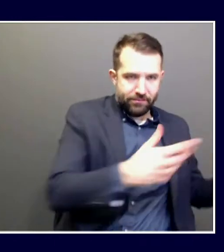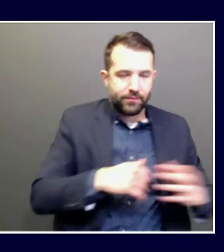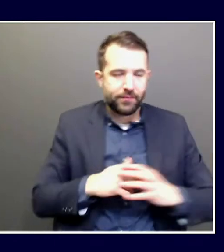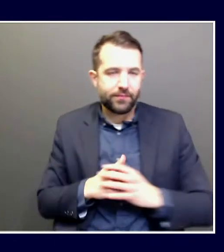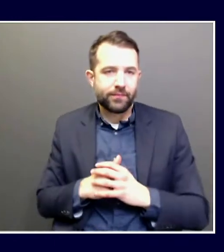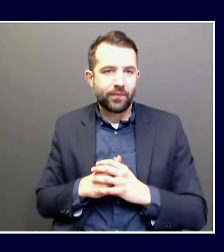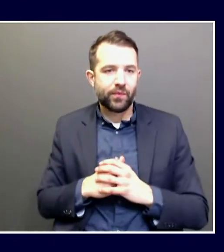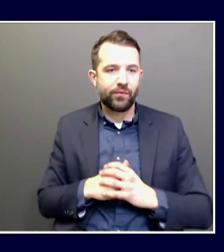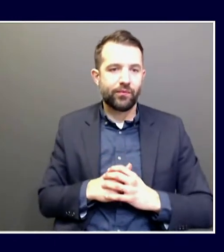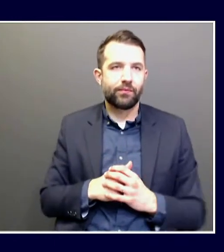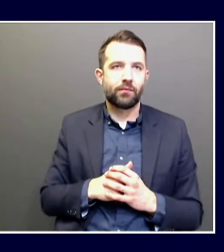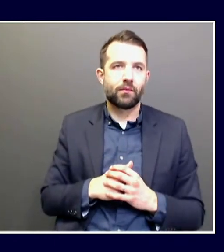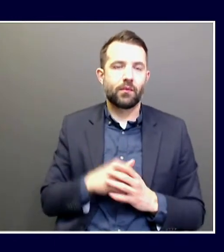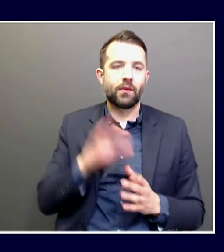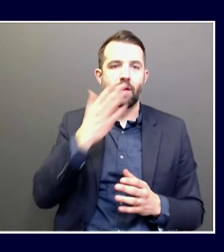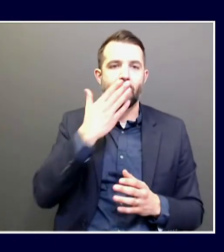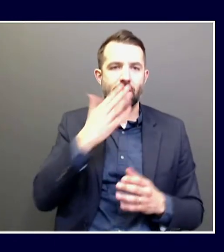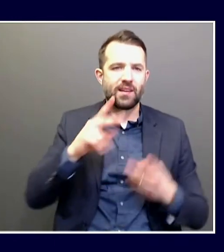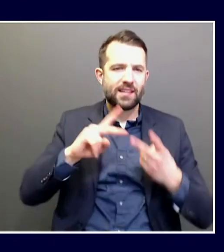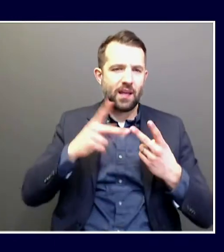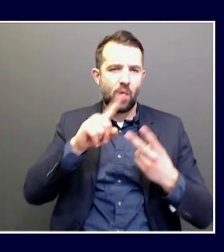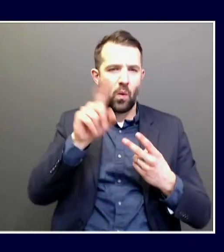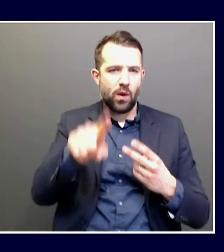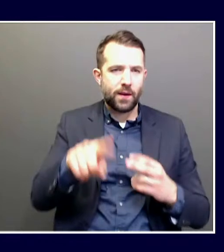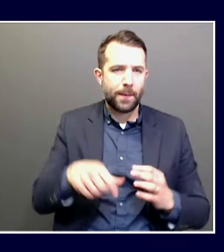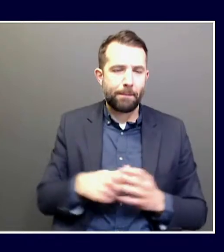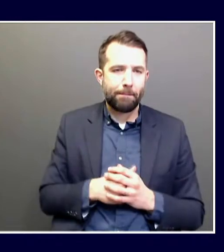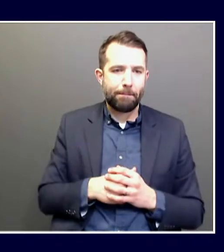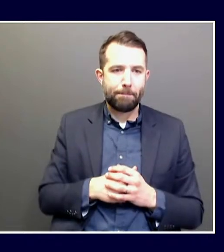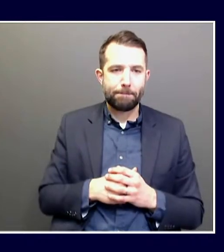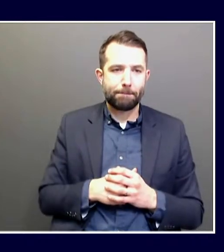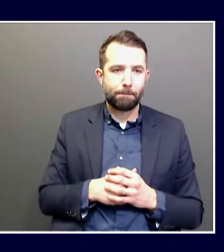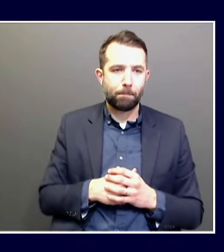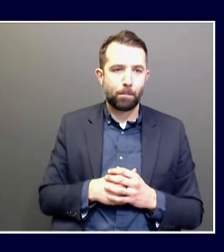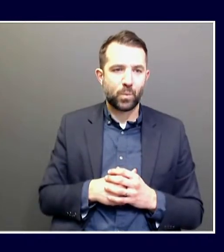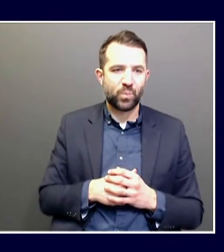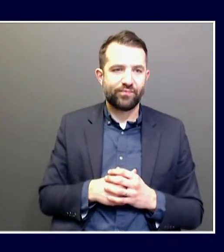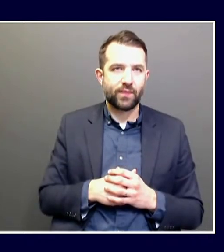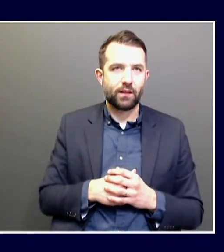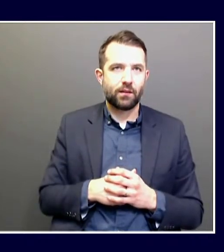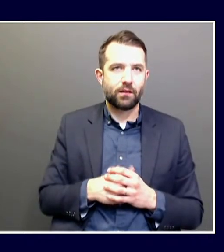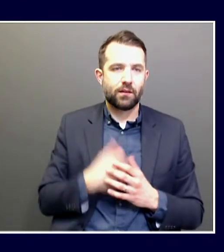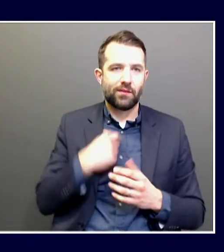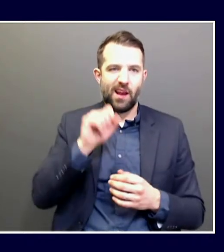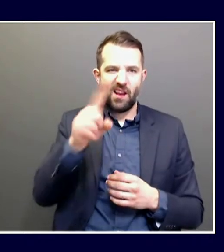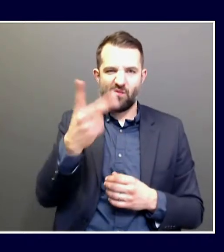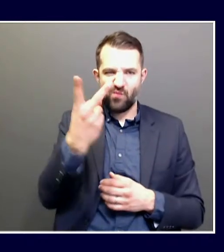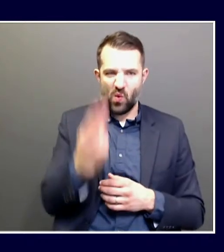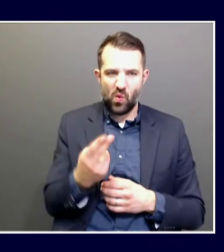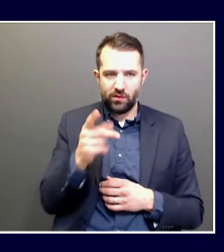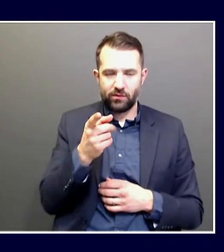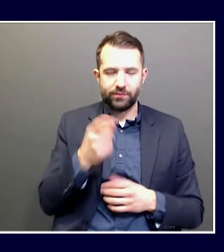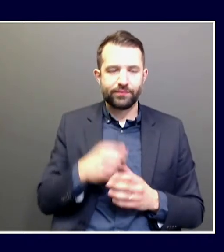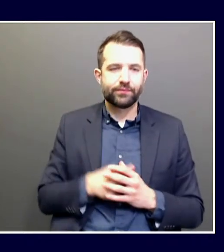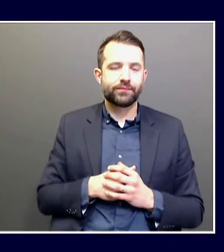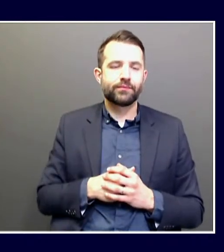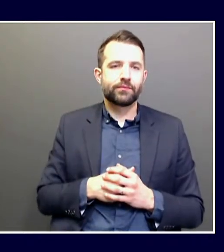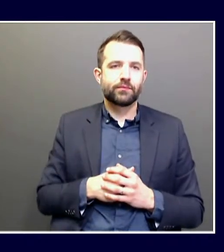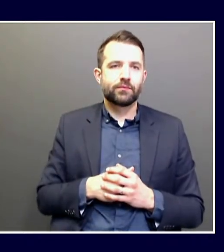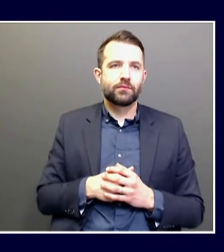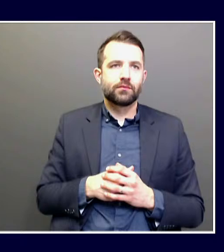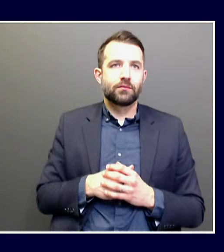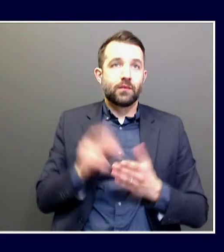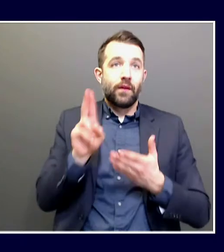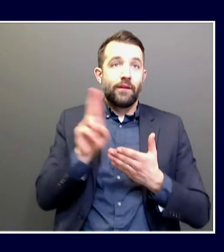Thank you. And my second question, that I put this out certainly to both of you, a study from the University of Maine and